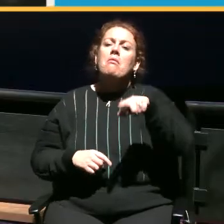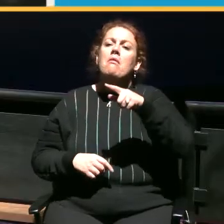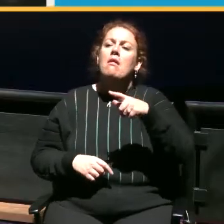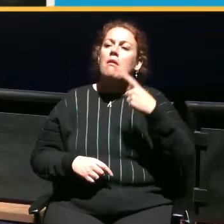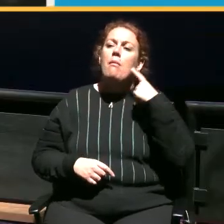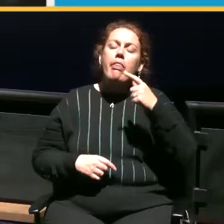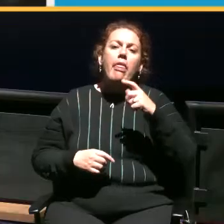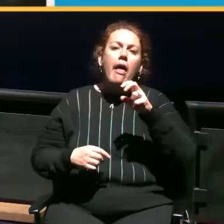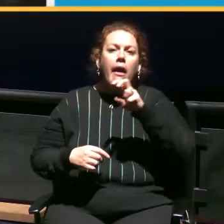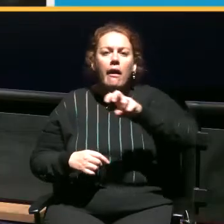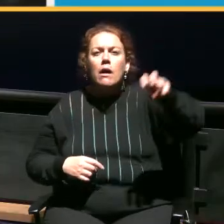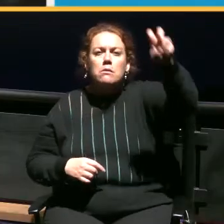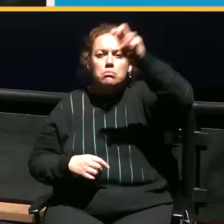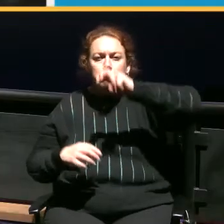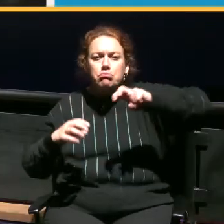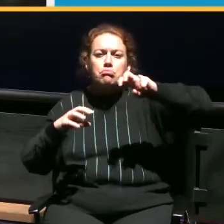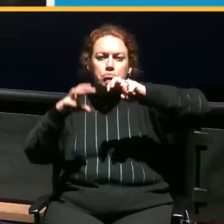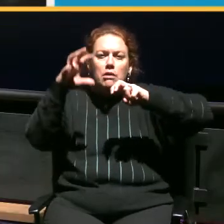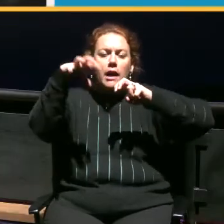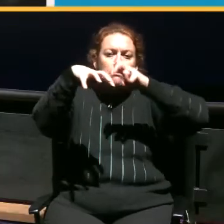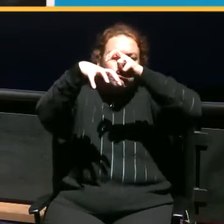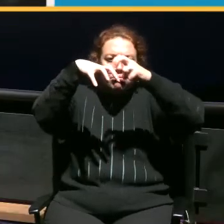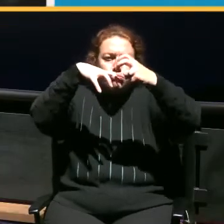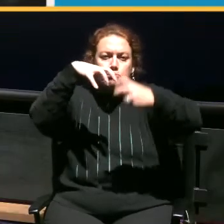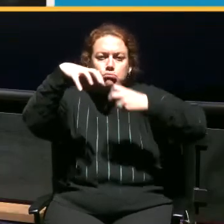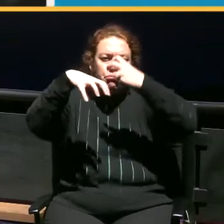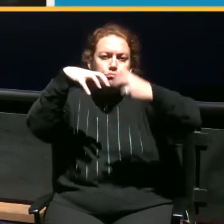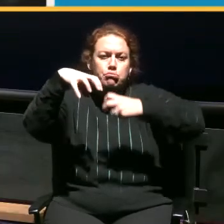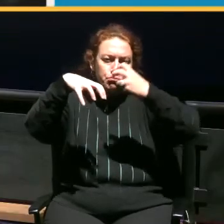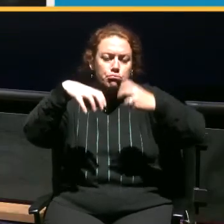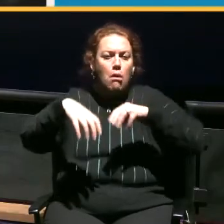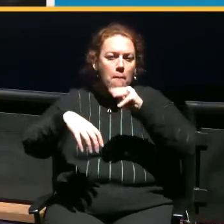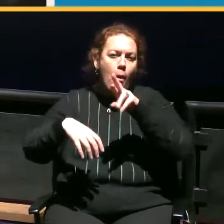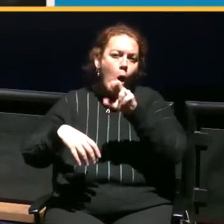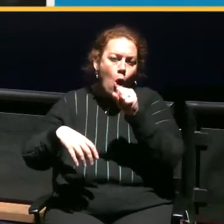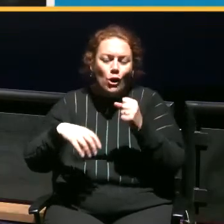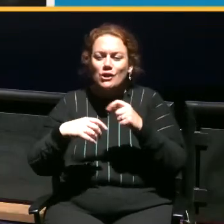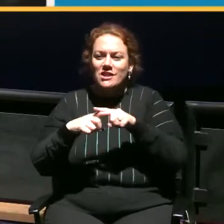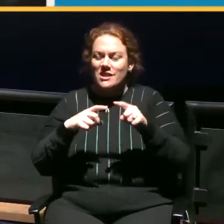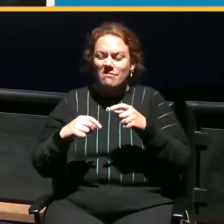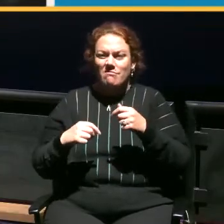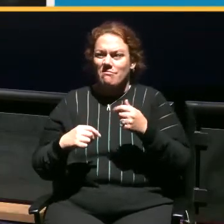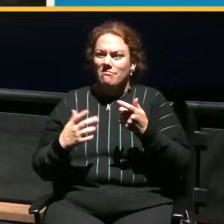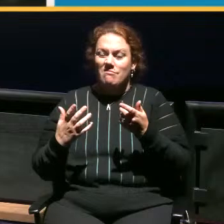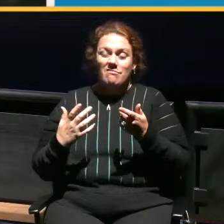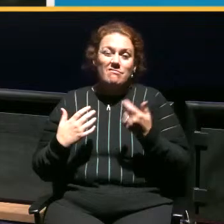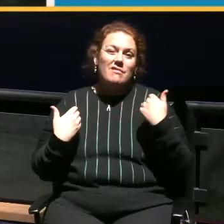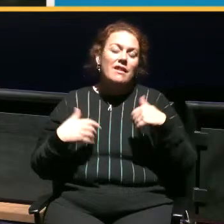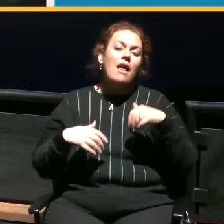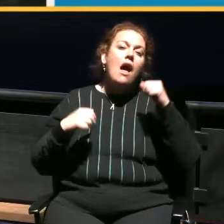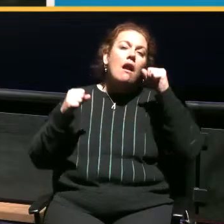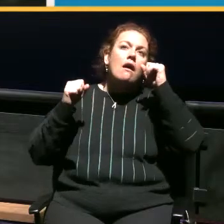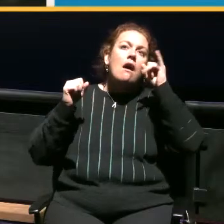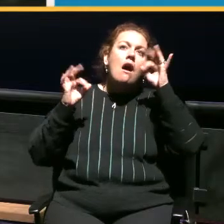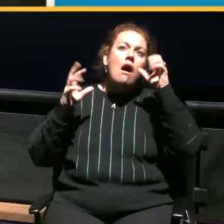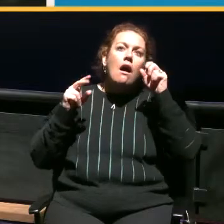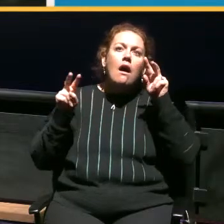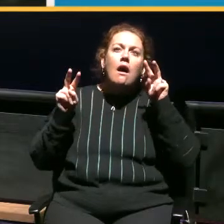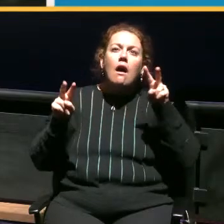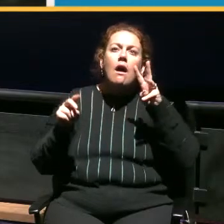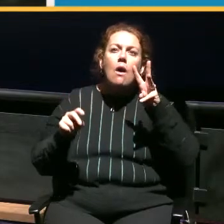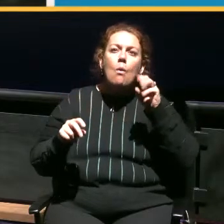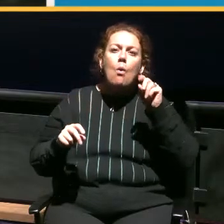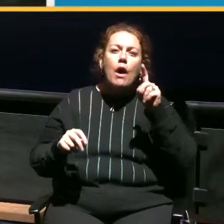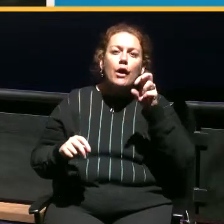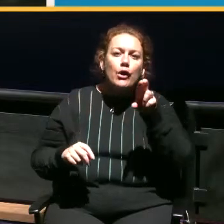lab and analyze it. And so I think there's the wonder of it. For me,